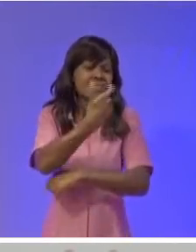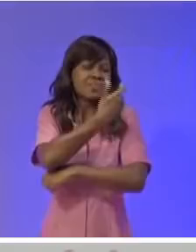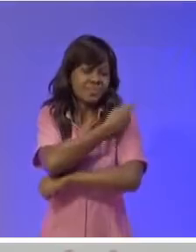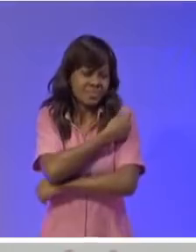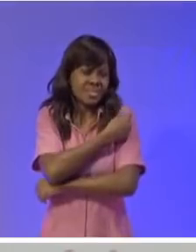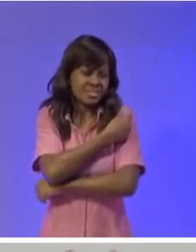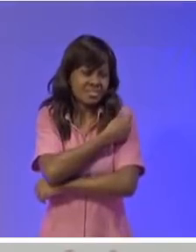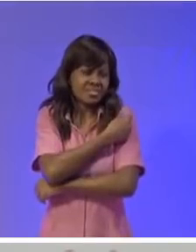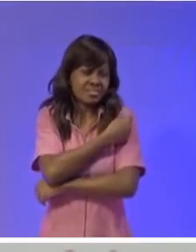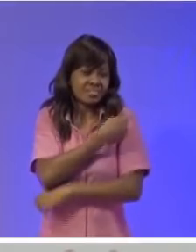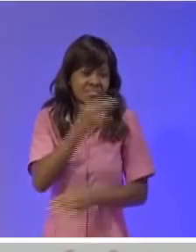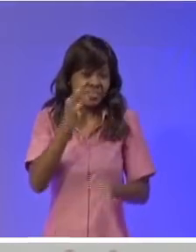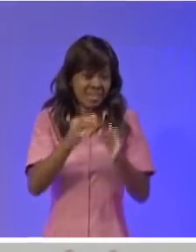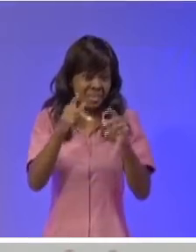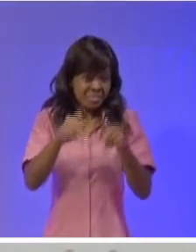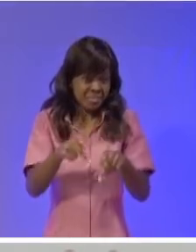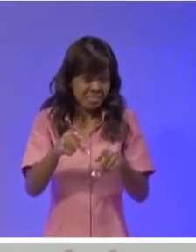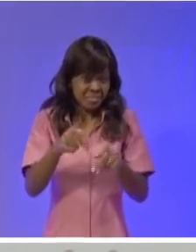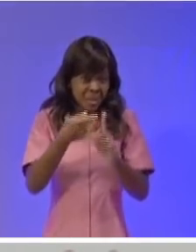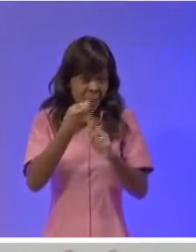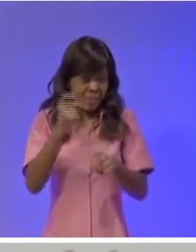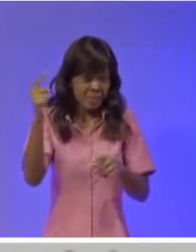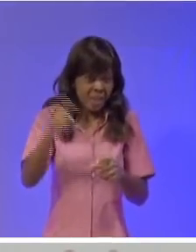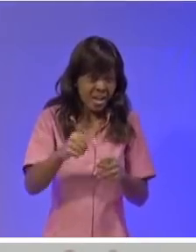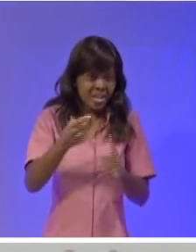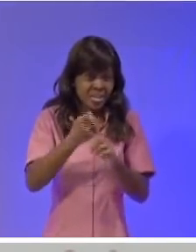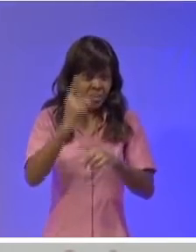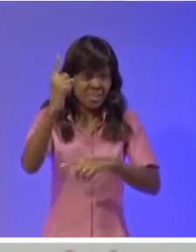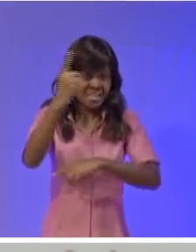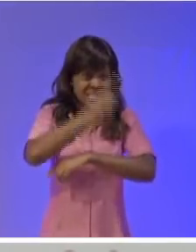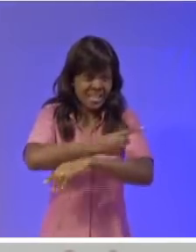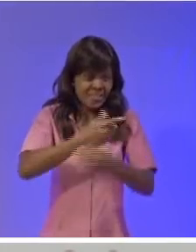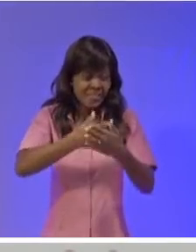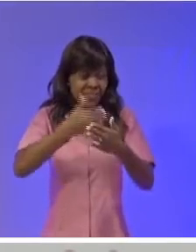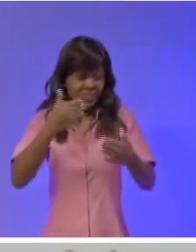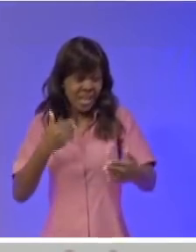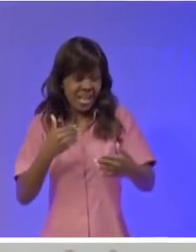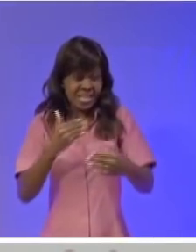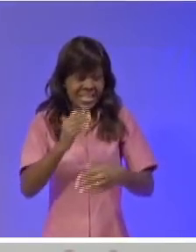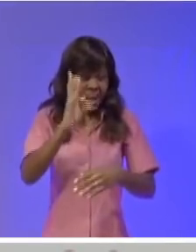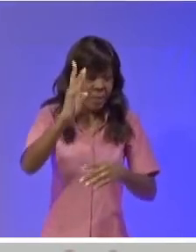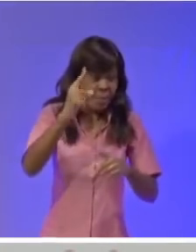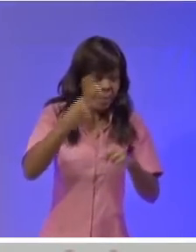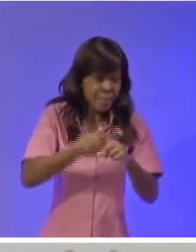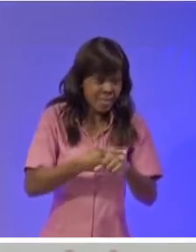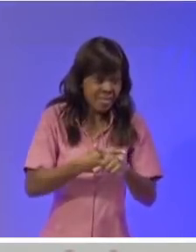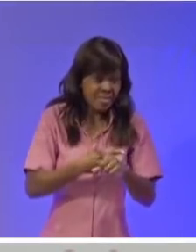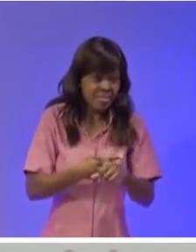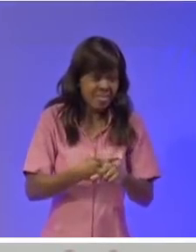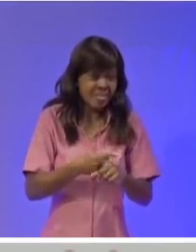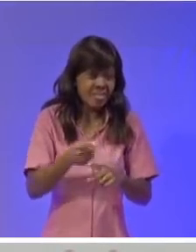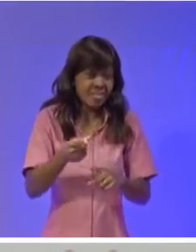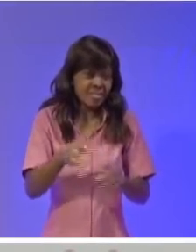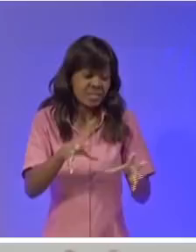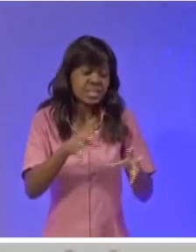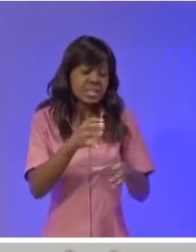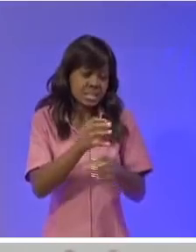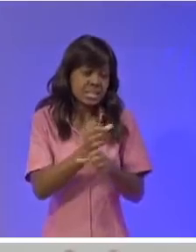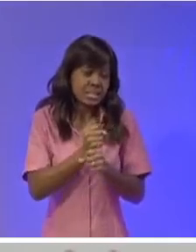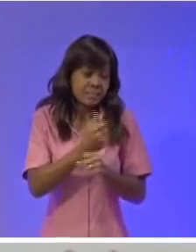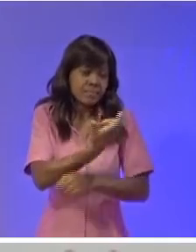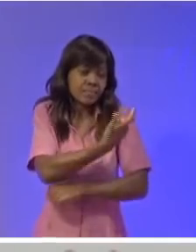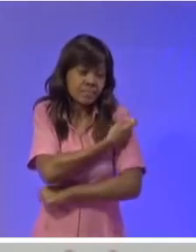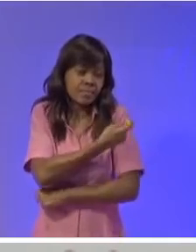if somebody comes 1 day before you get to 6 months, there should be some discretion applied. There's no clinical reason to say no to that